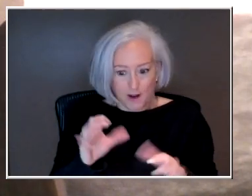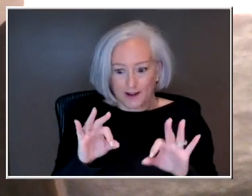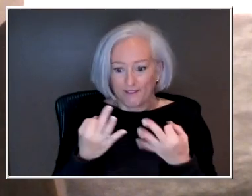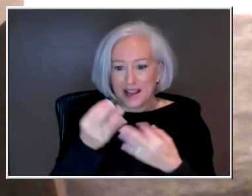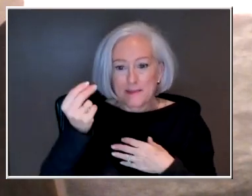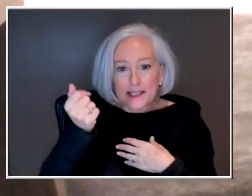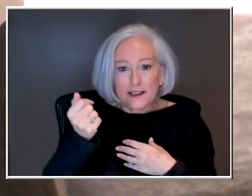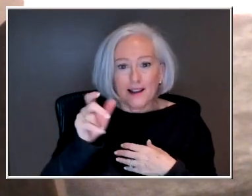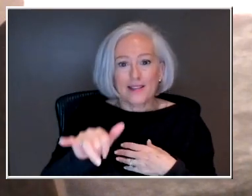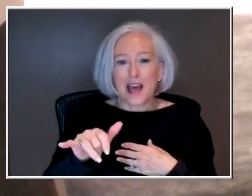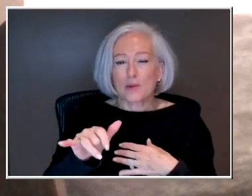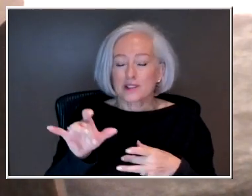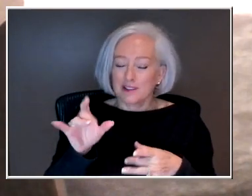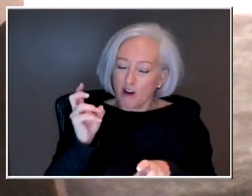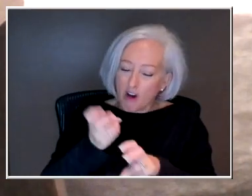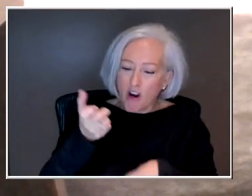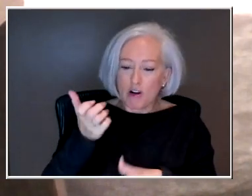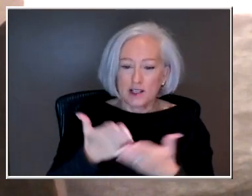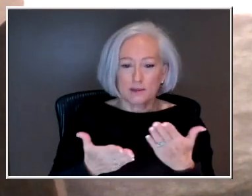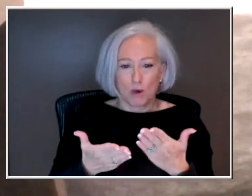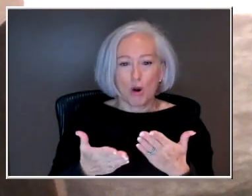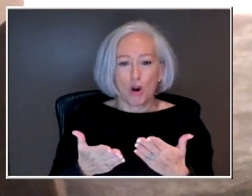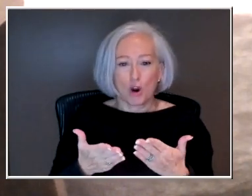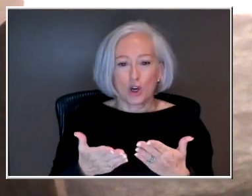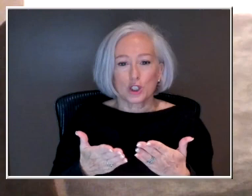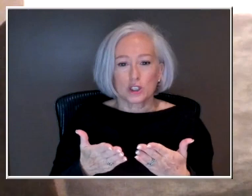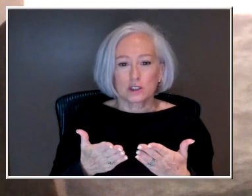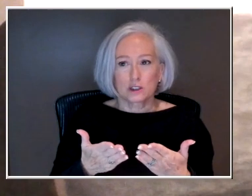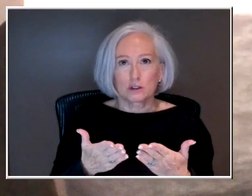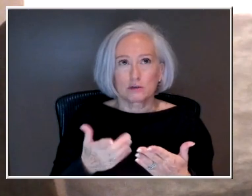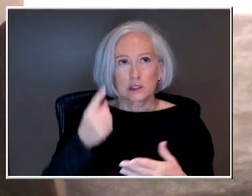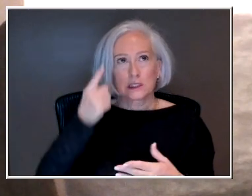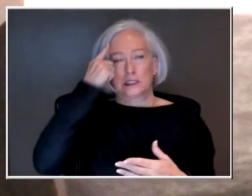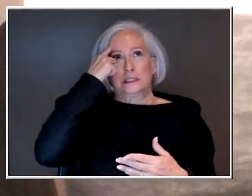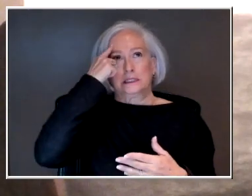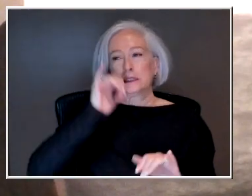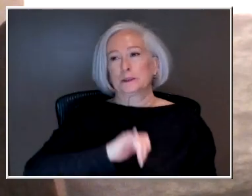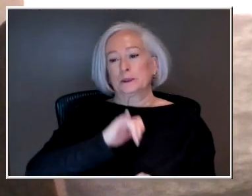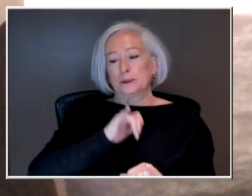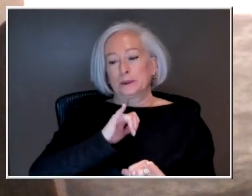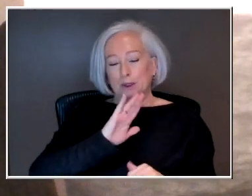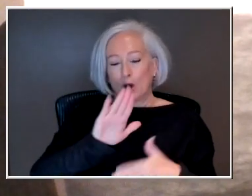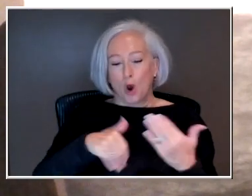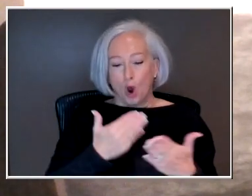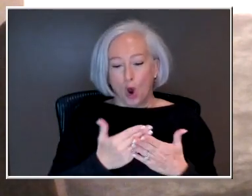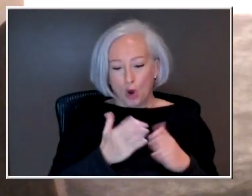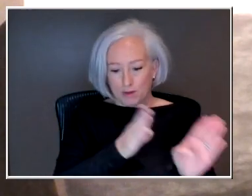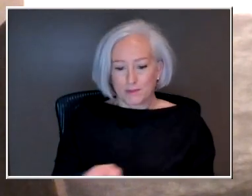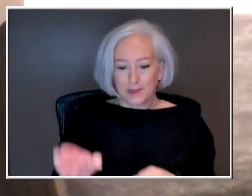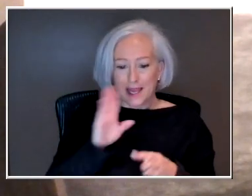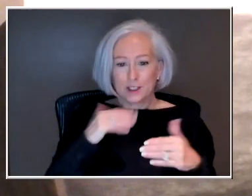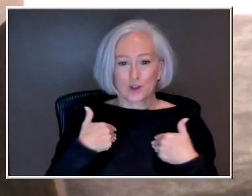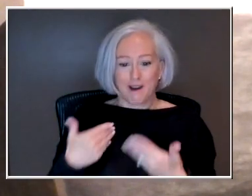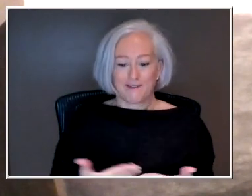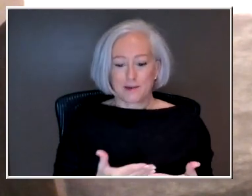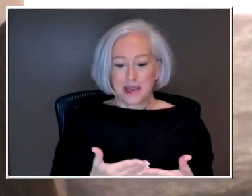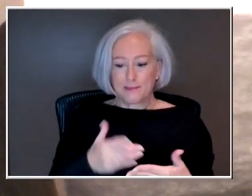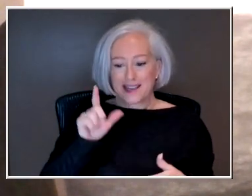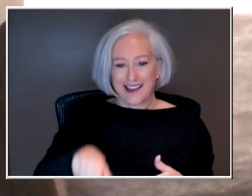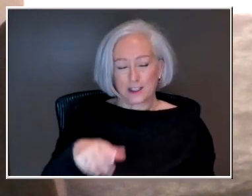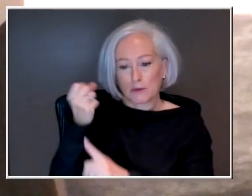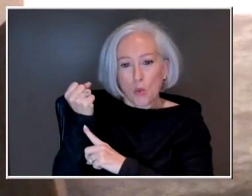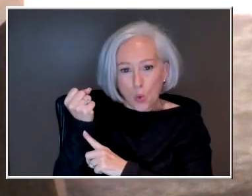most devastating news to digest, is that we would have to put all of that on hold. So we started talking about